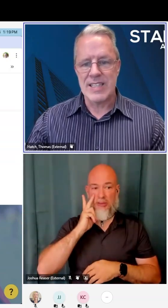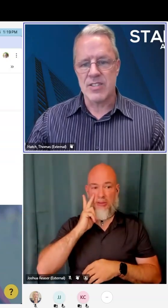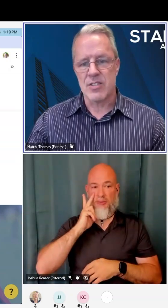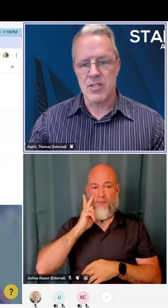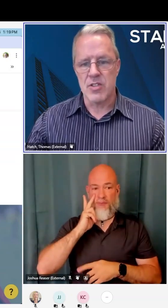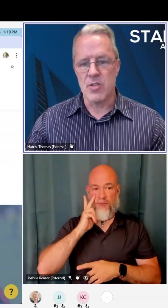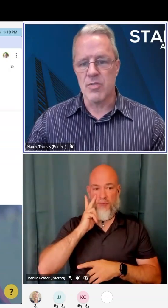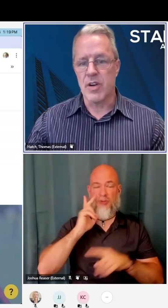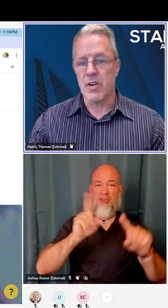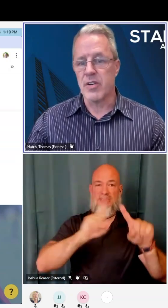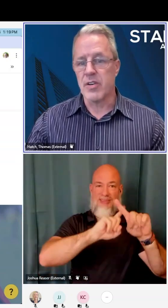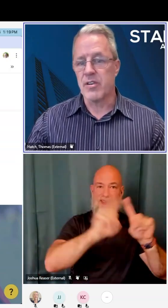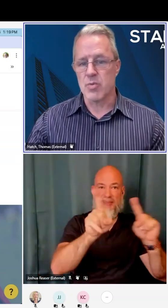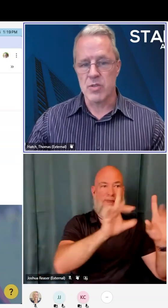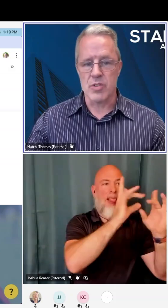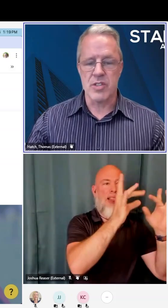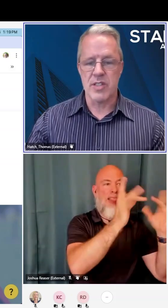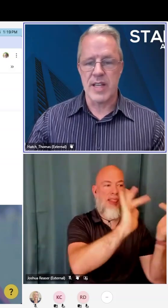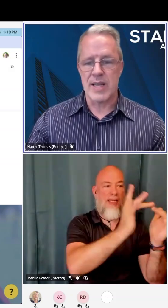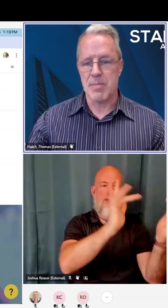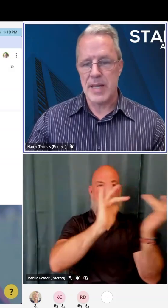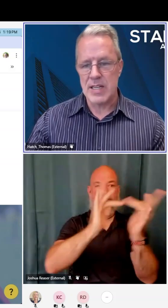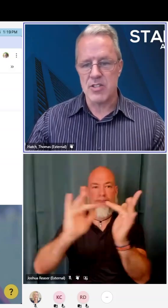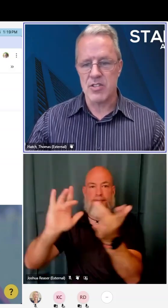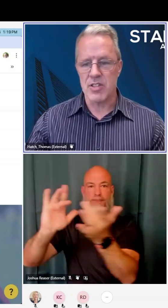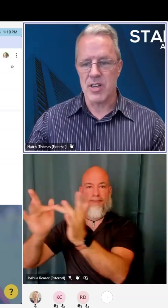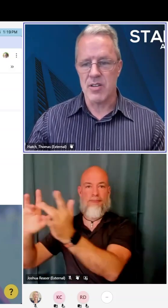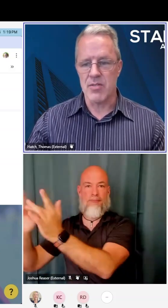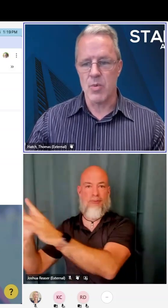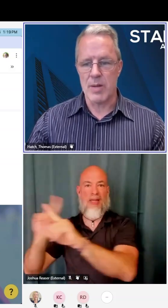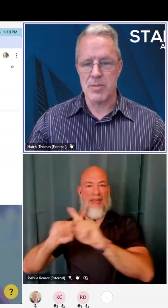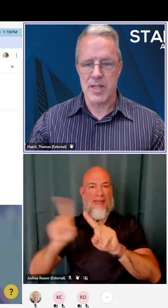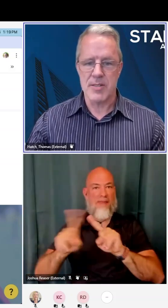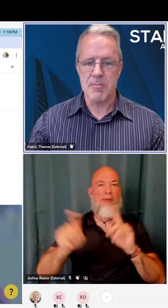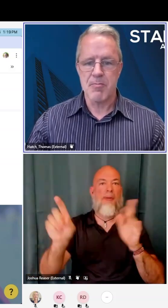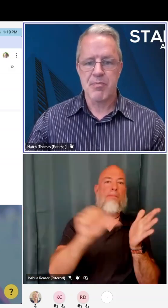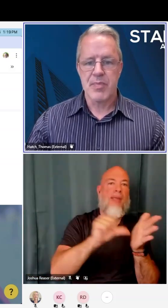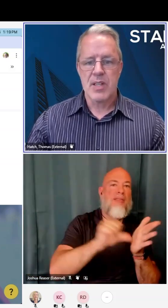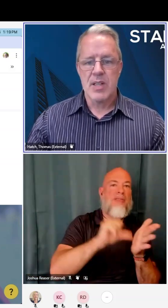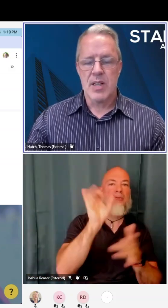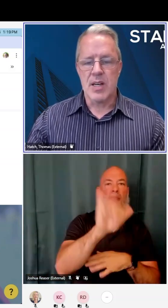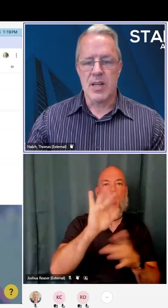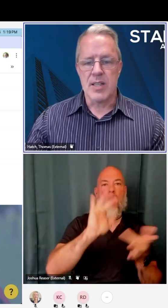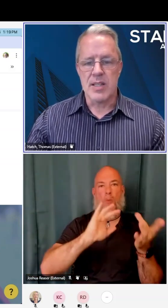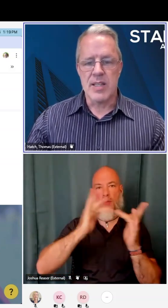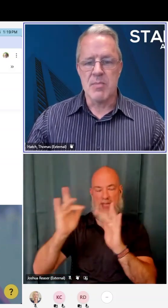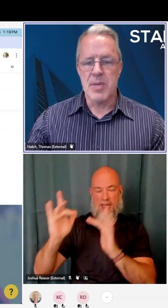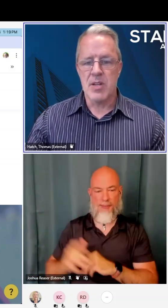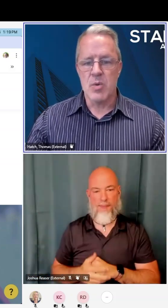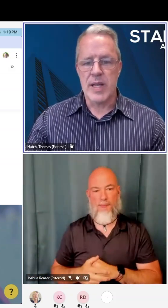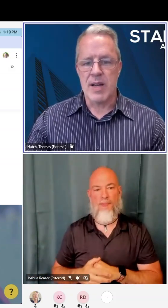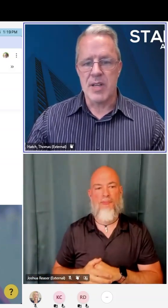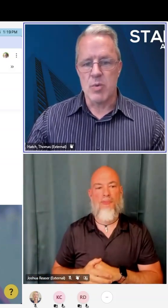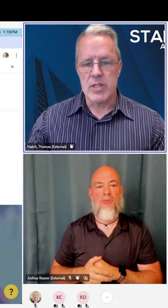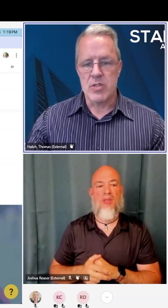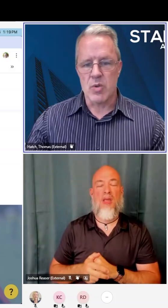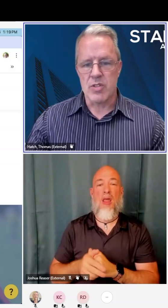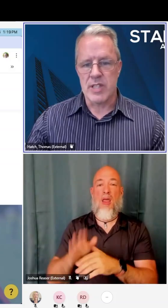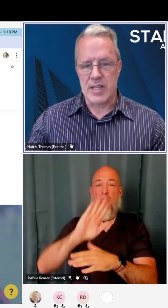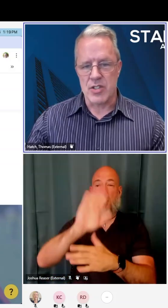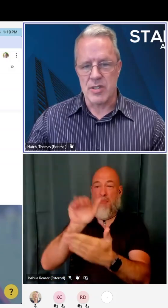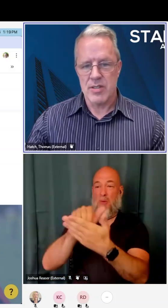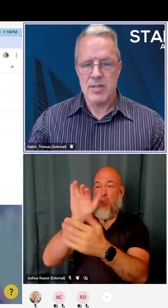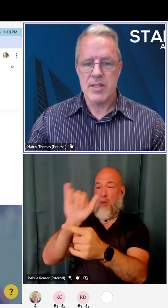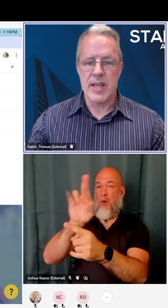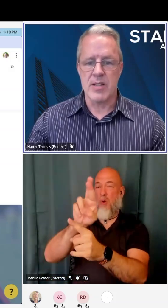other links to various resources and pages of the website. In the middle, we have a